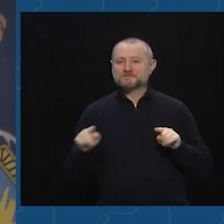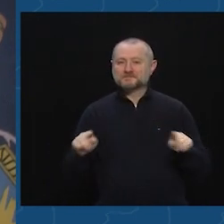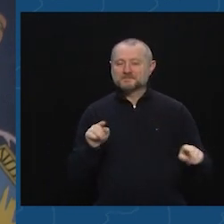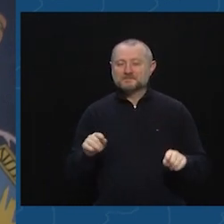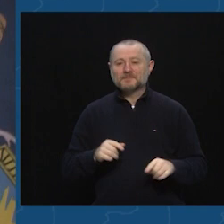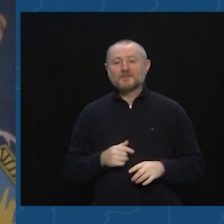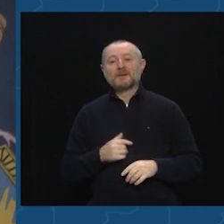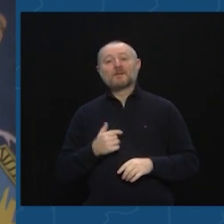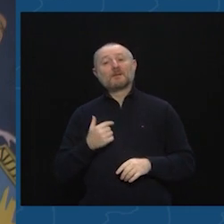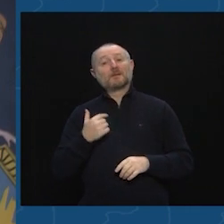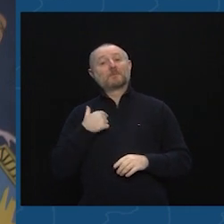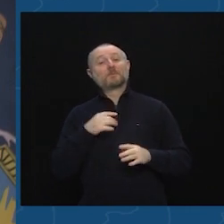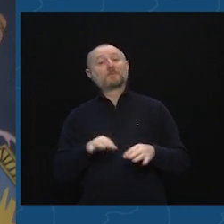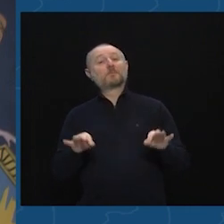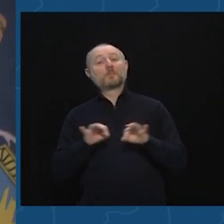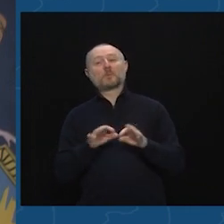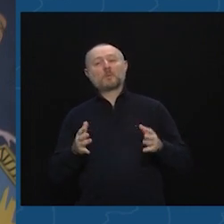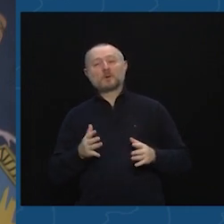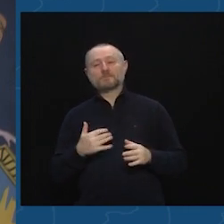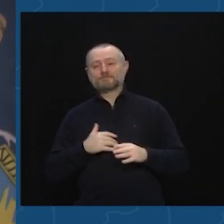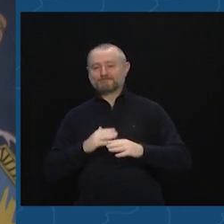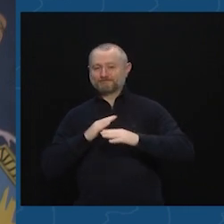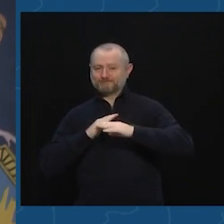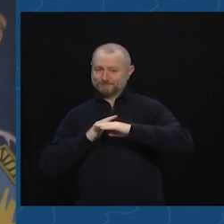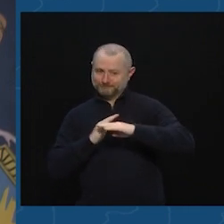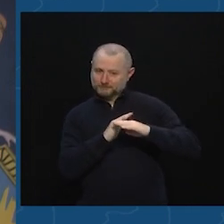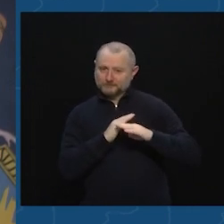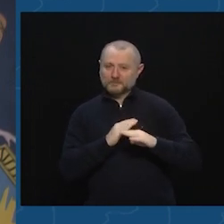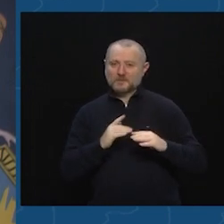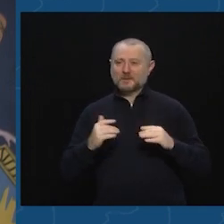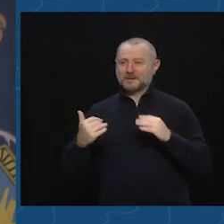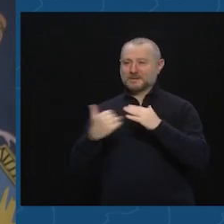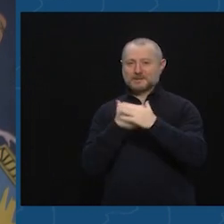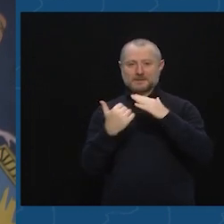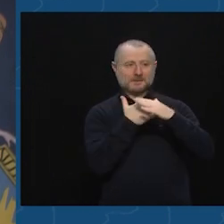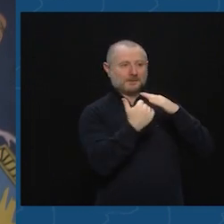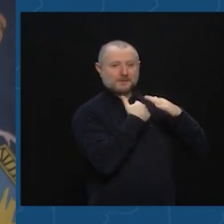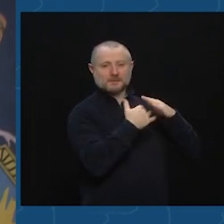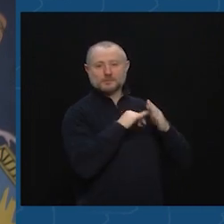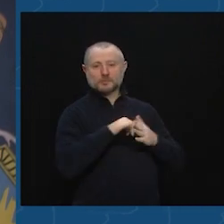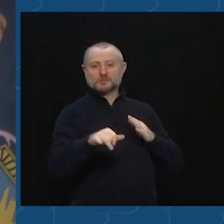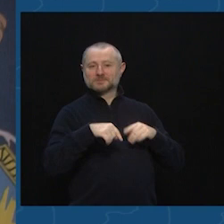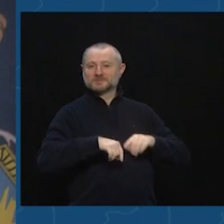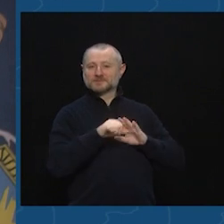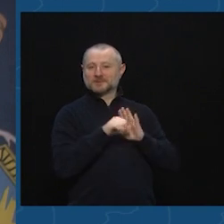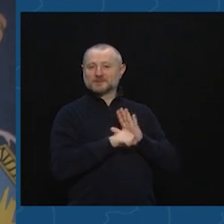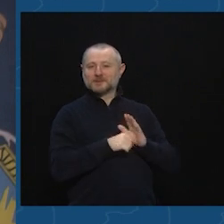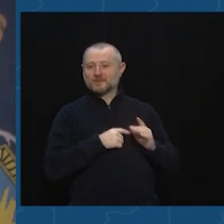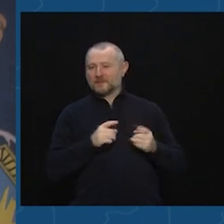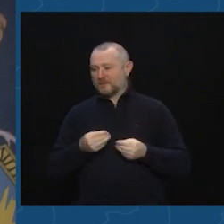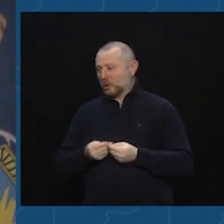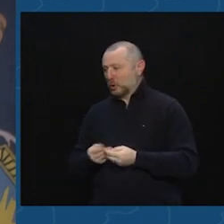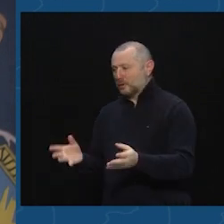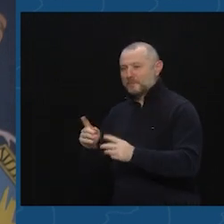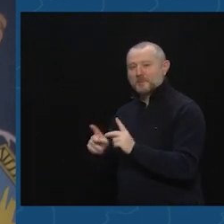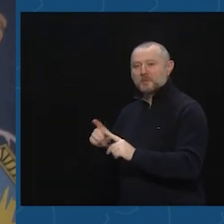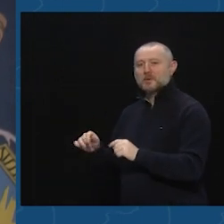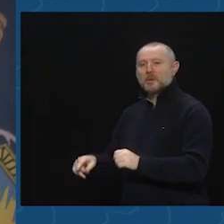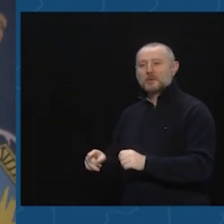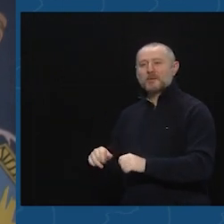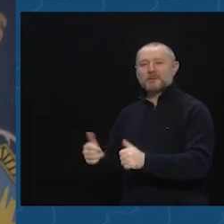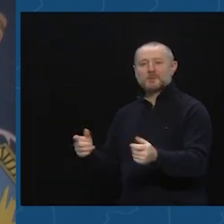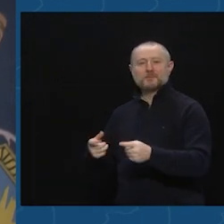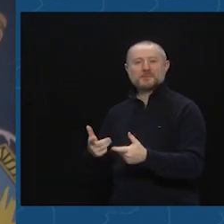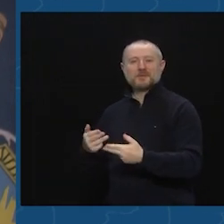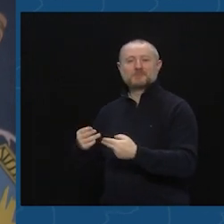them before they cross the borders into New York and get into the hands of individuals who will do harm to others. Governor, to be clear, to what